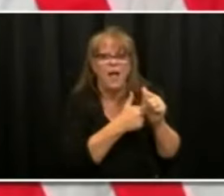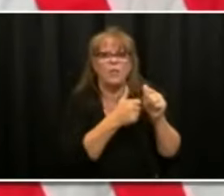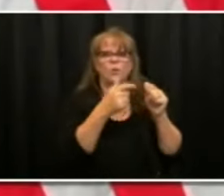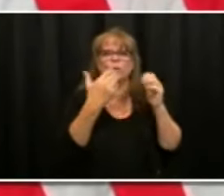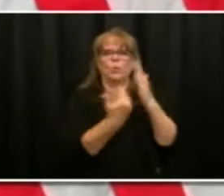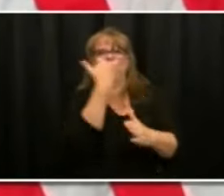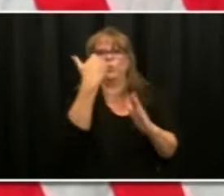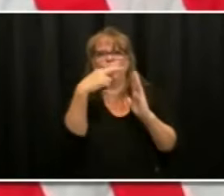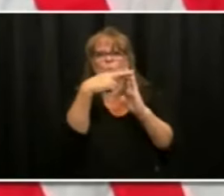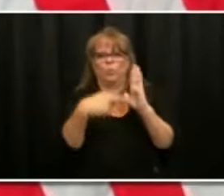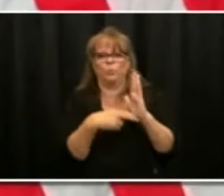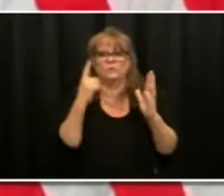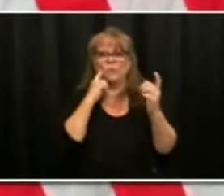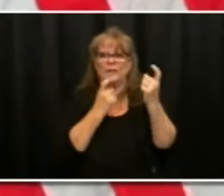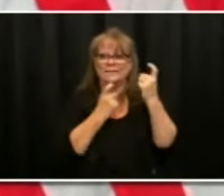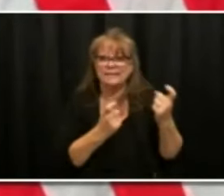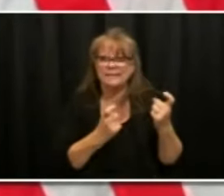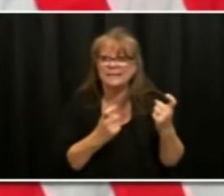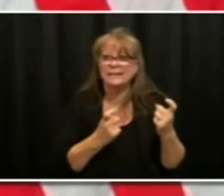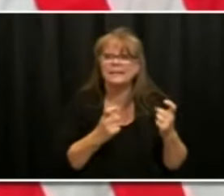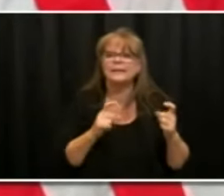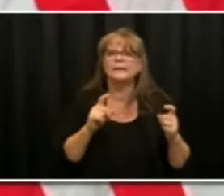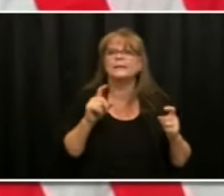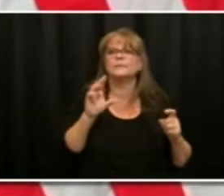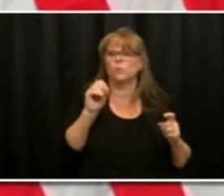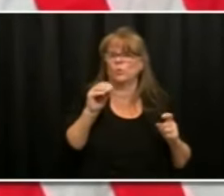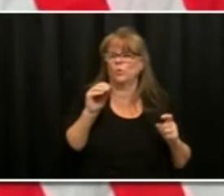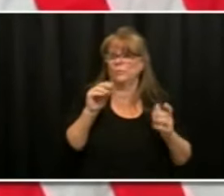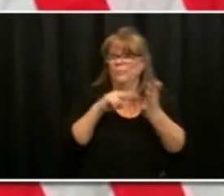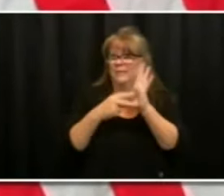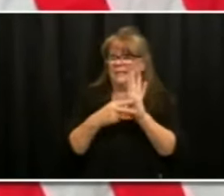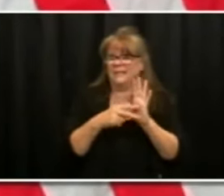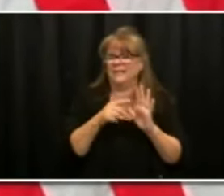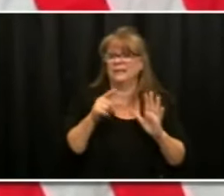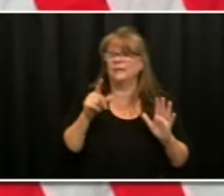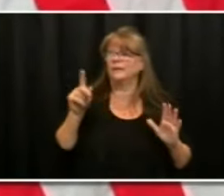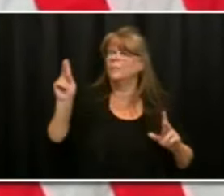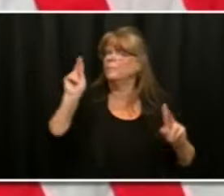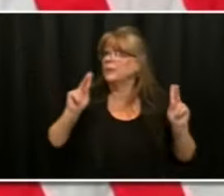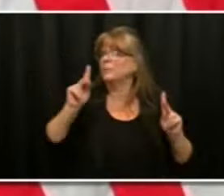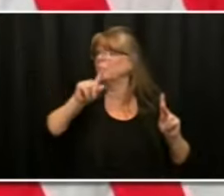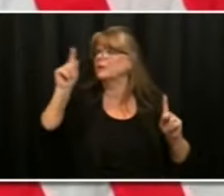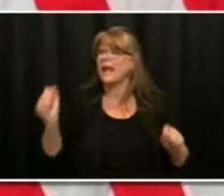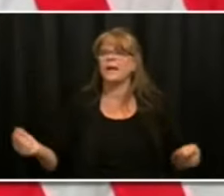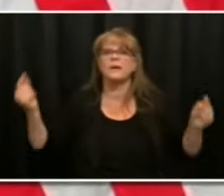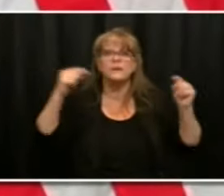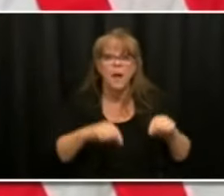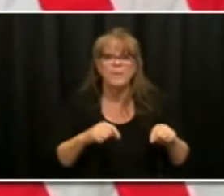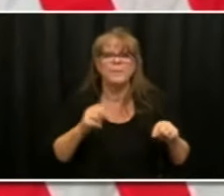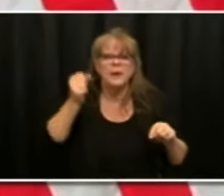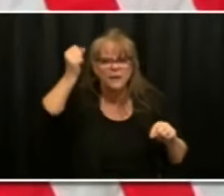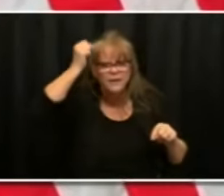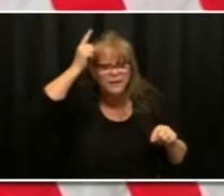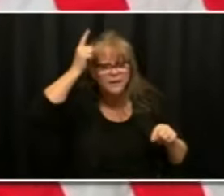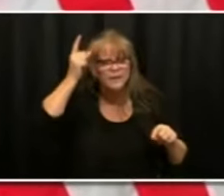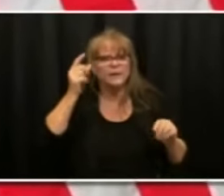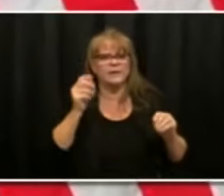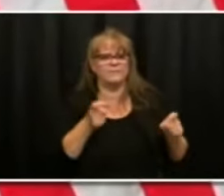again from across the world. But we're doing it in a safer way. And that means both on the mountain, which is